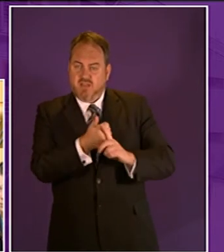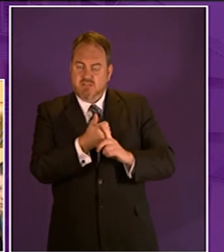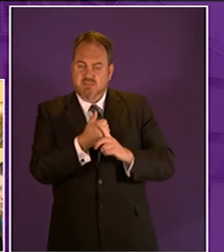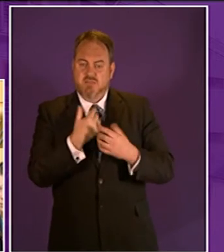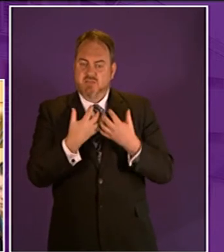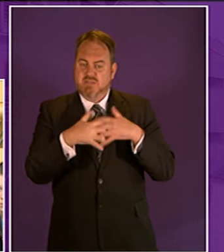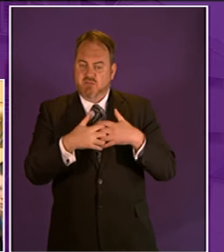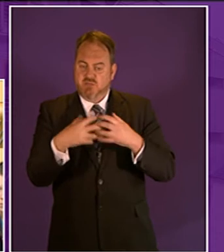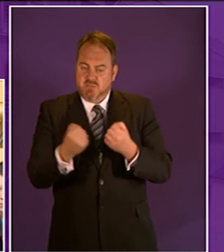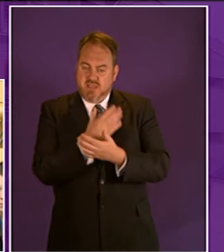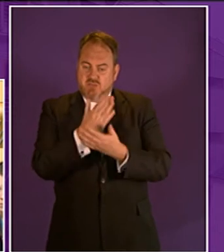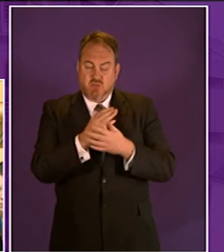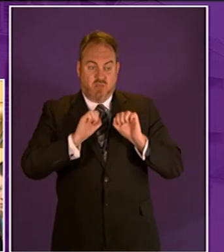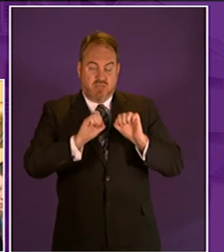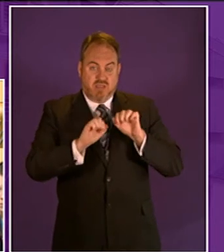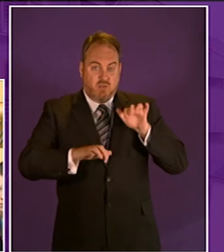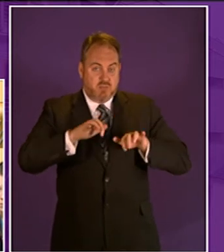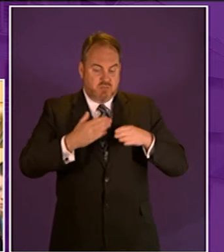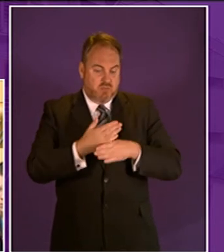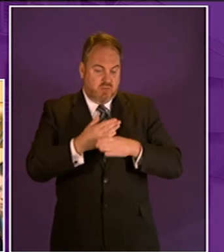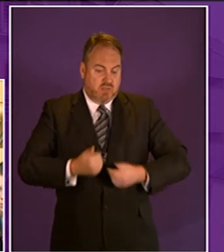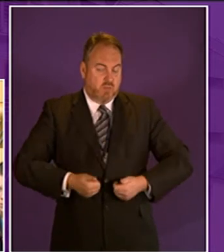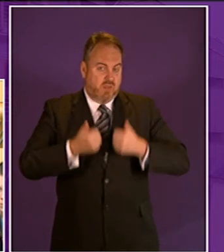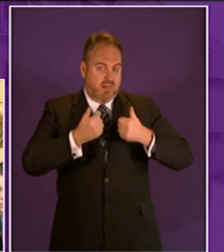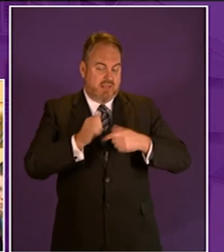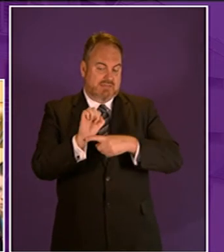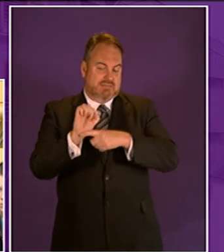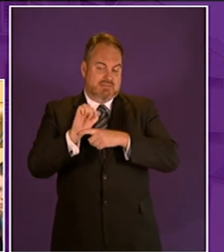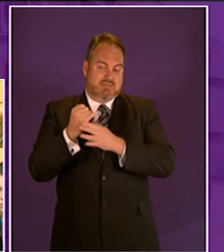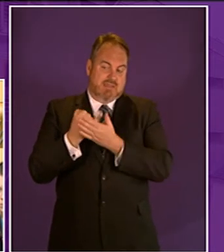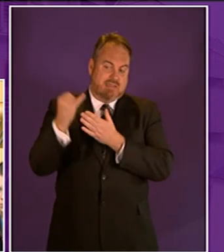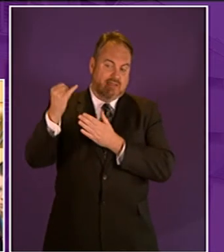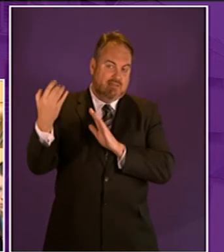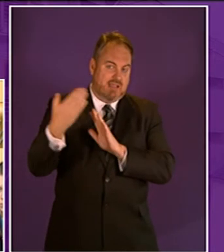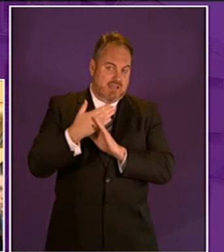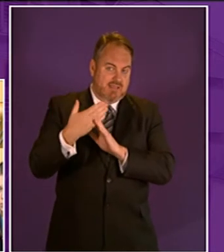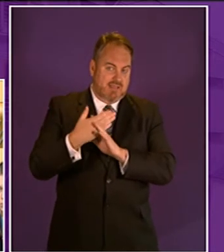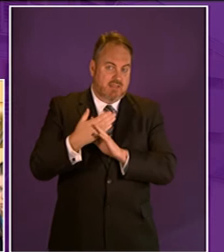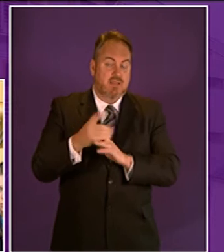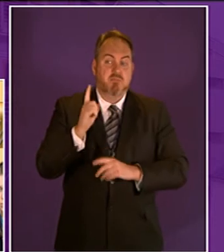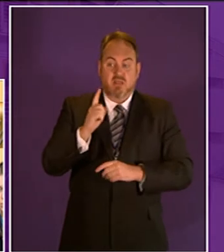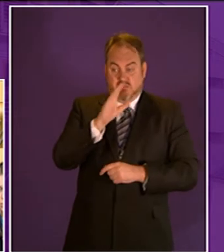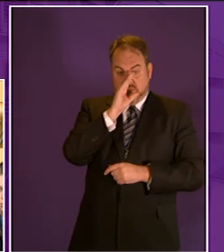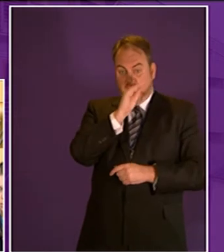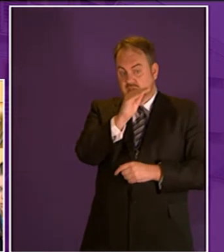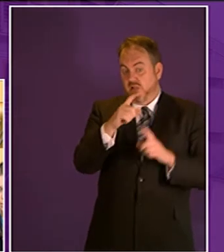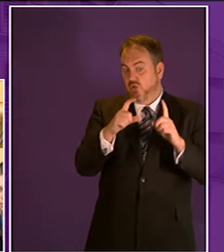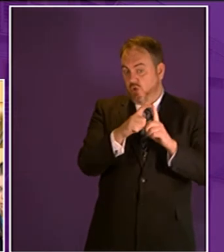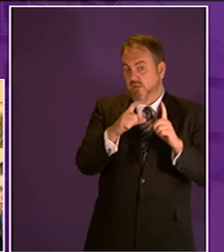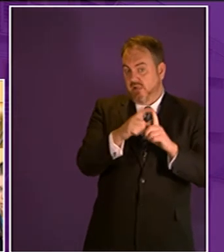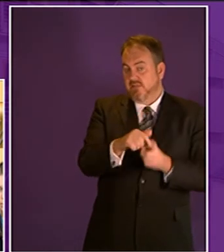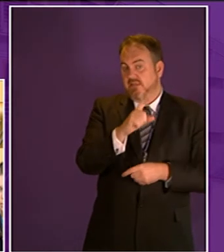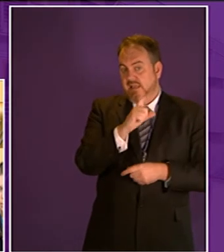their systems were as good as they could be. I would also reiterate what I said to Donald Cameron, and that is